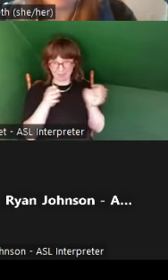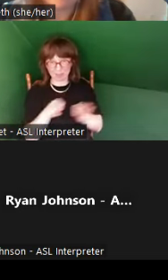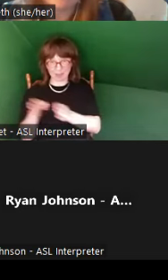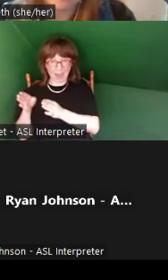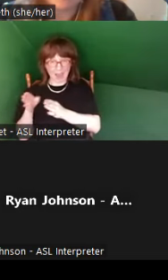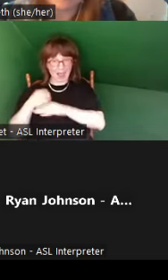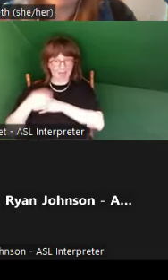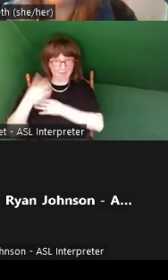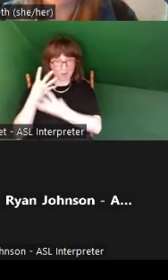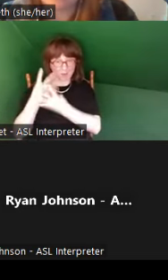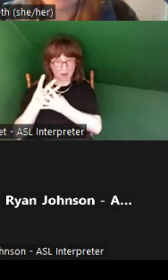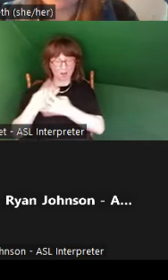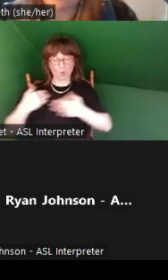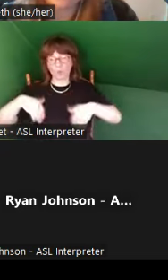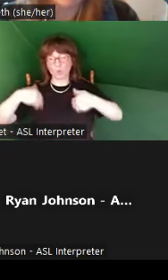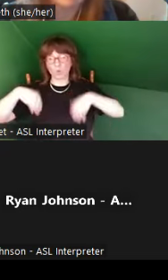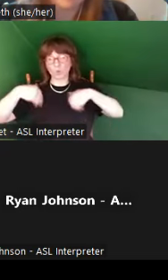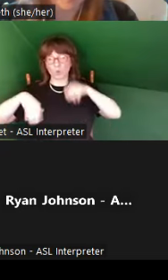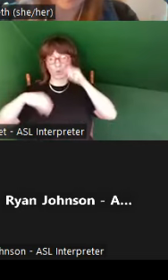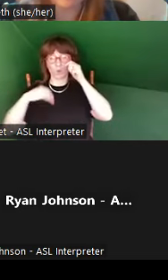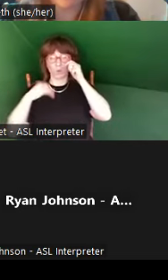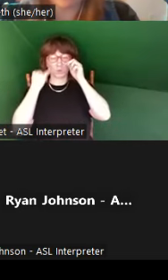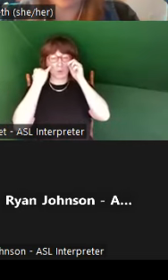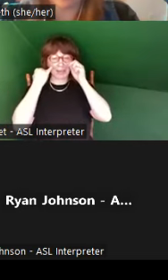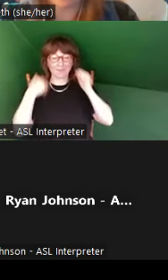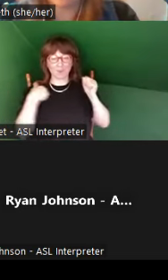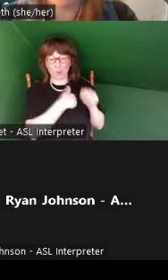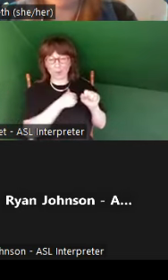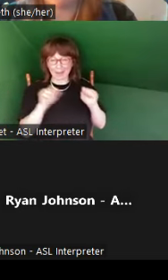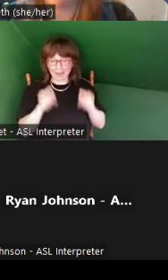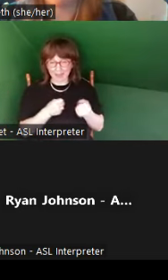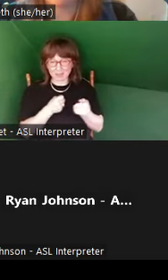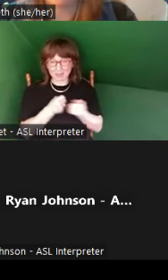And so it's important that if we can, we offer that kind of support.